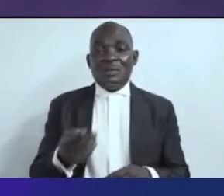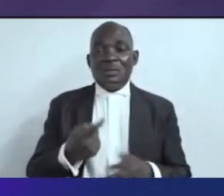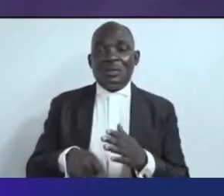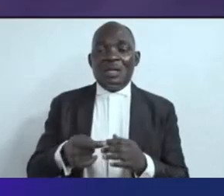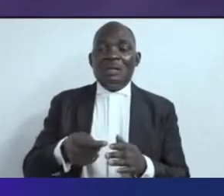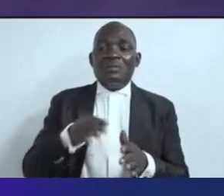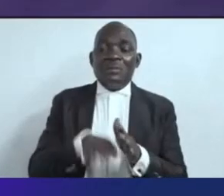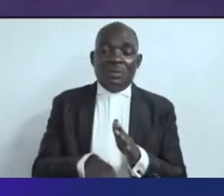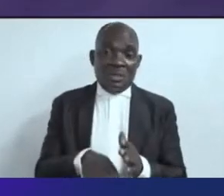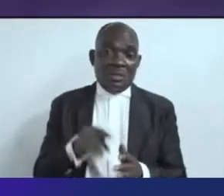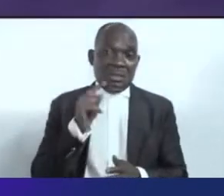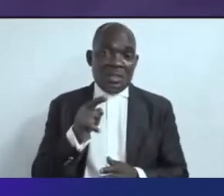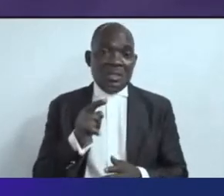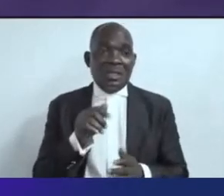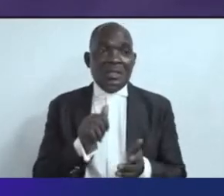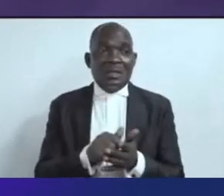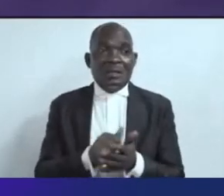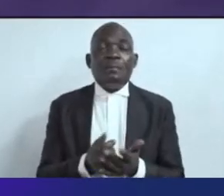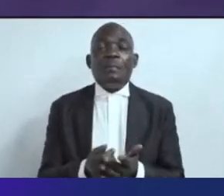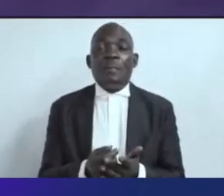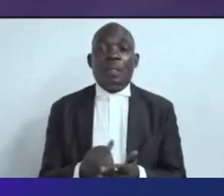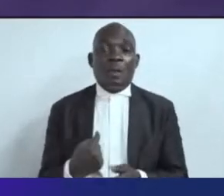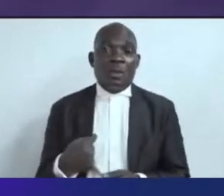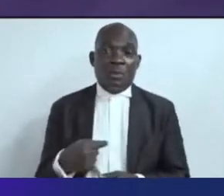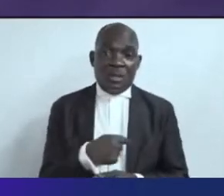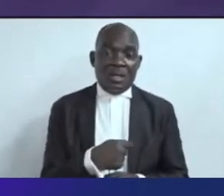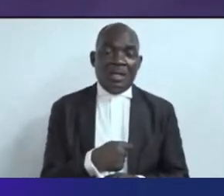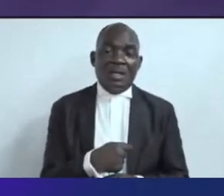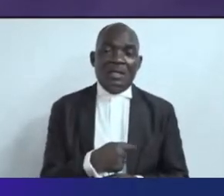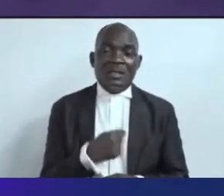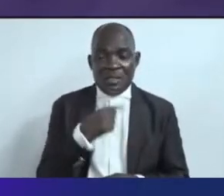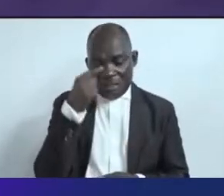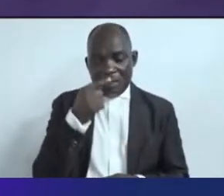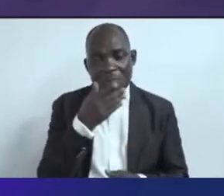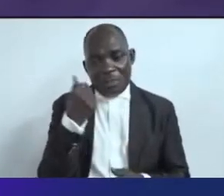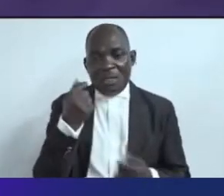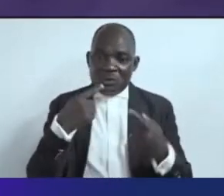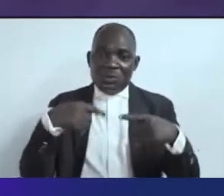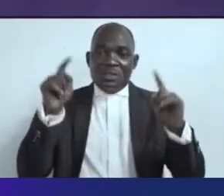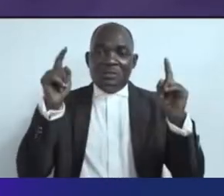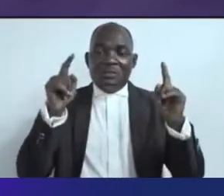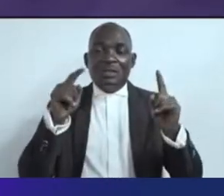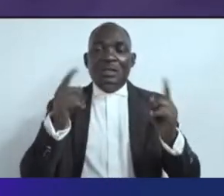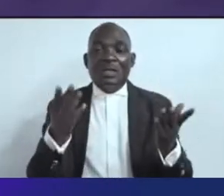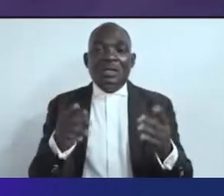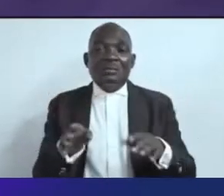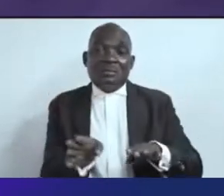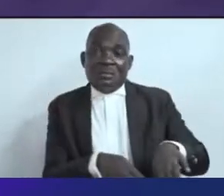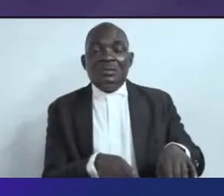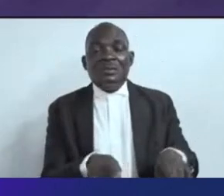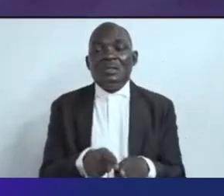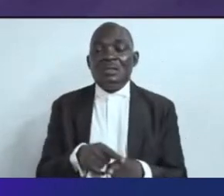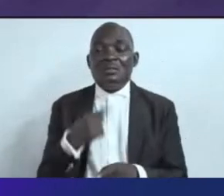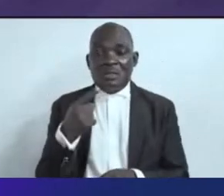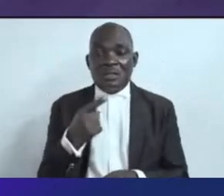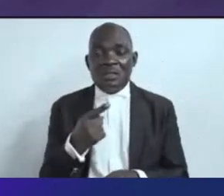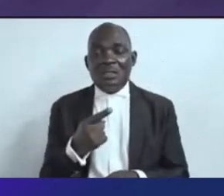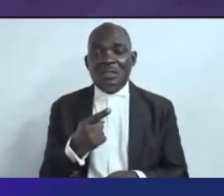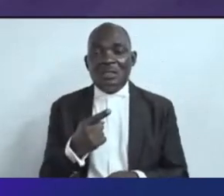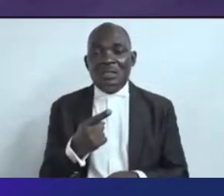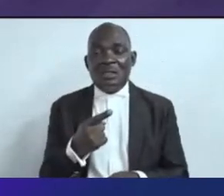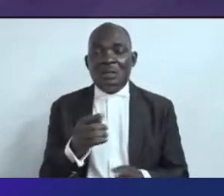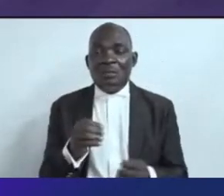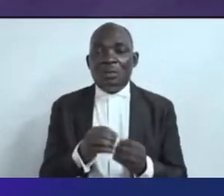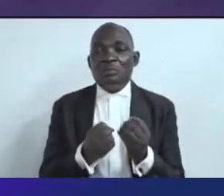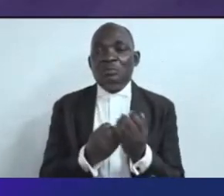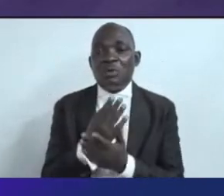So if you look at it that way, it's been very successful. Along with that, we are also seeing a pickup